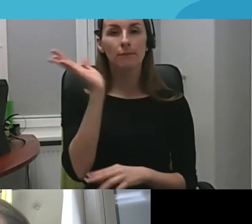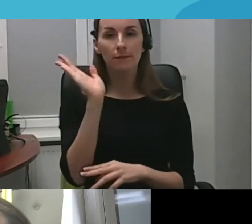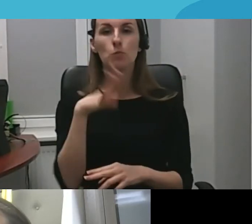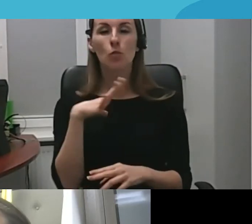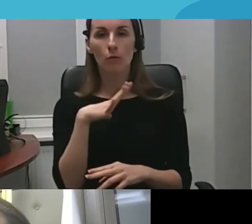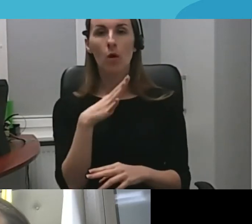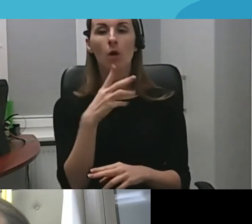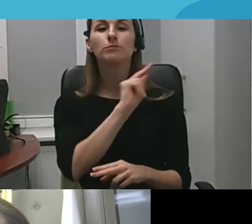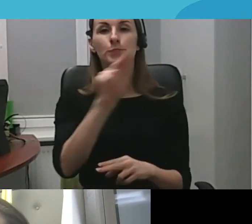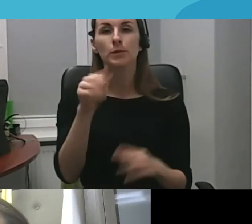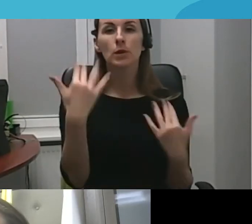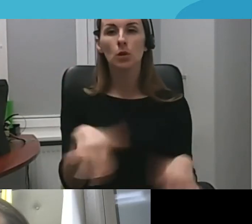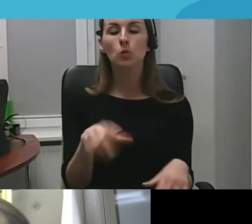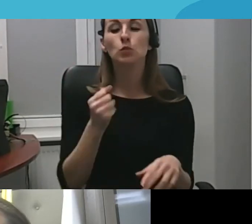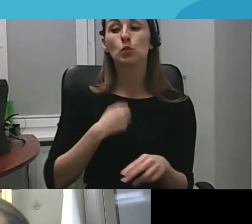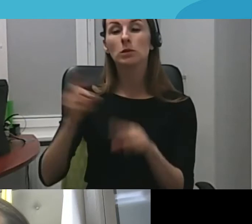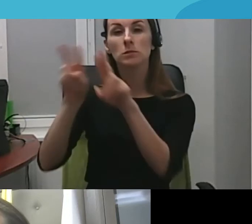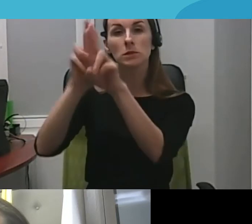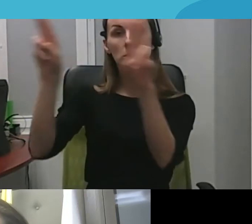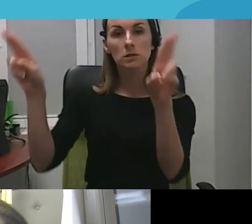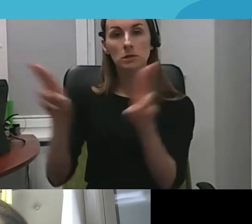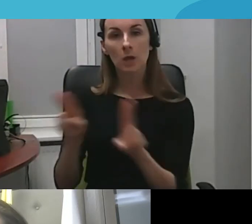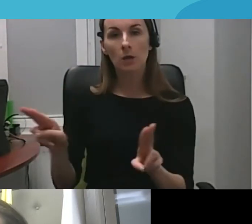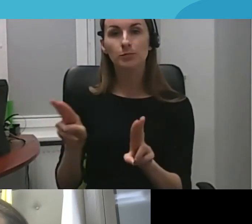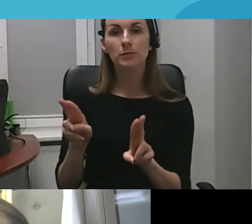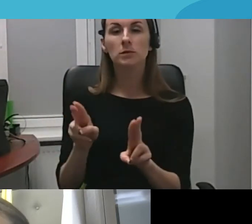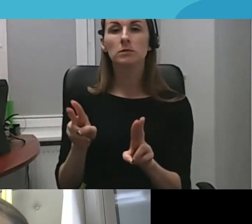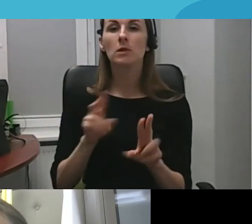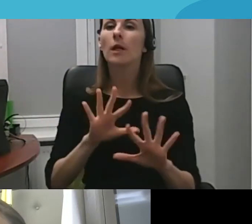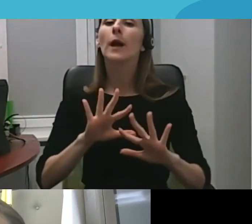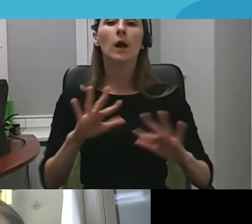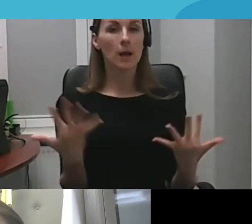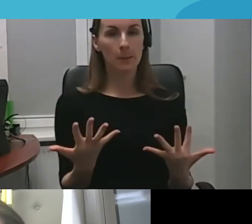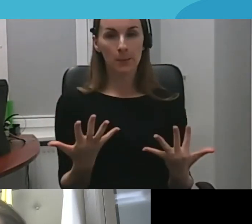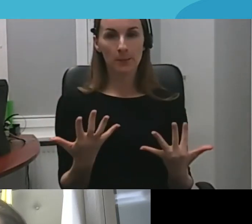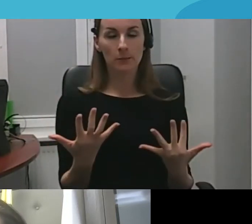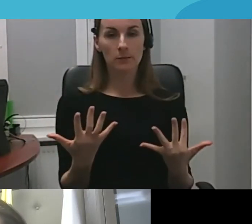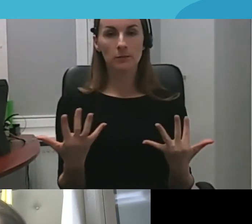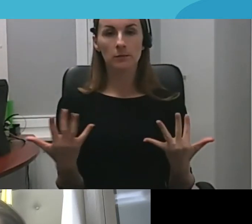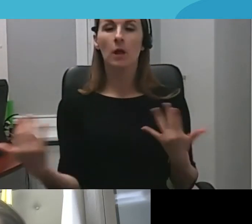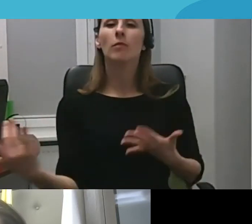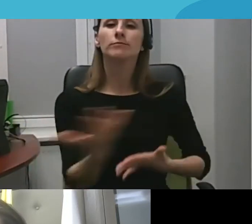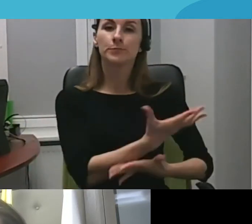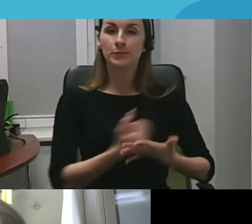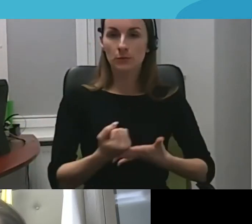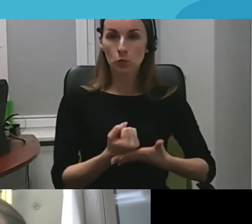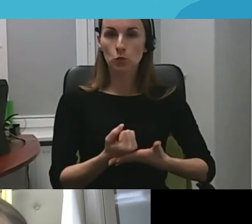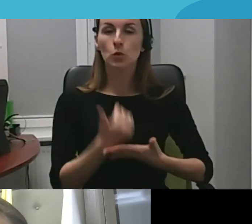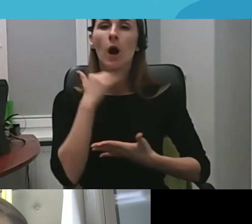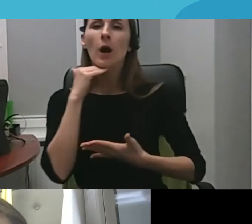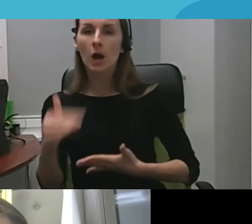mechanisms simply to collect reliable, impartial and objective information on